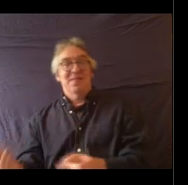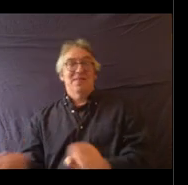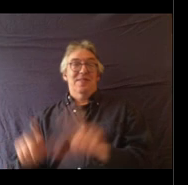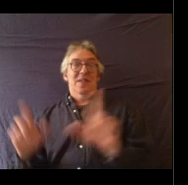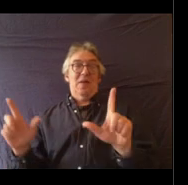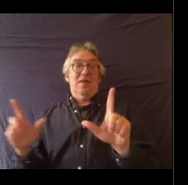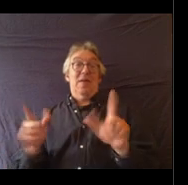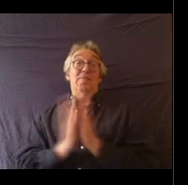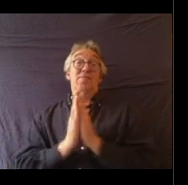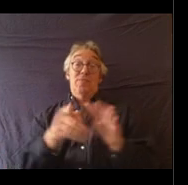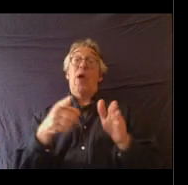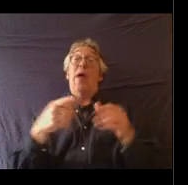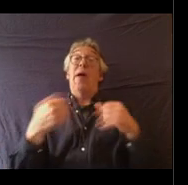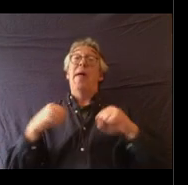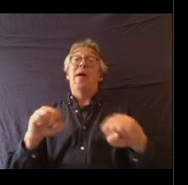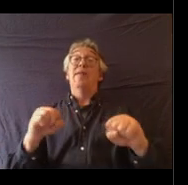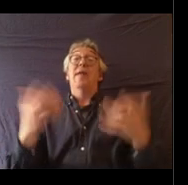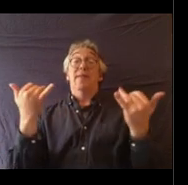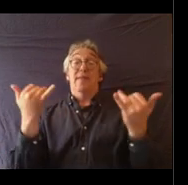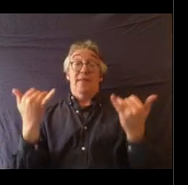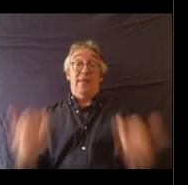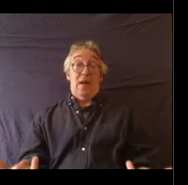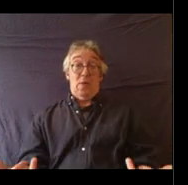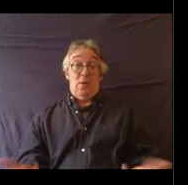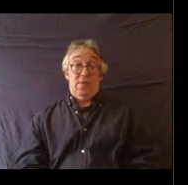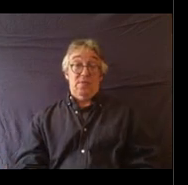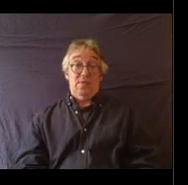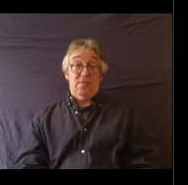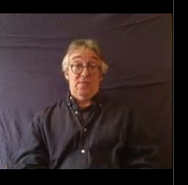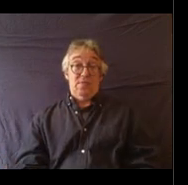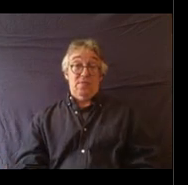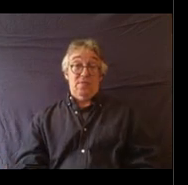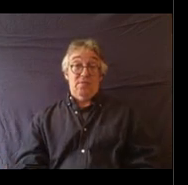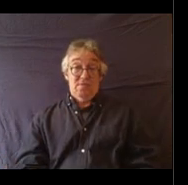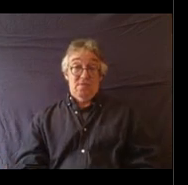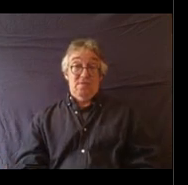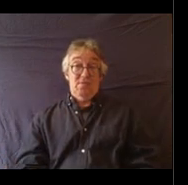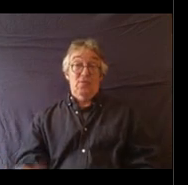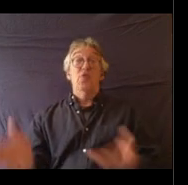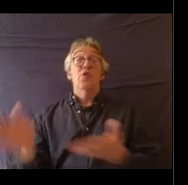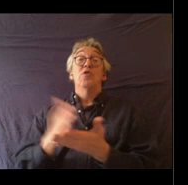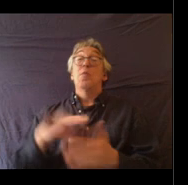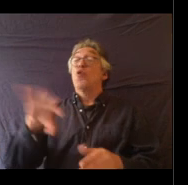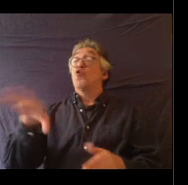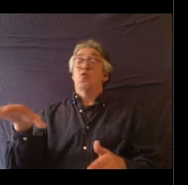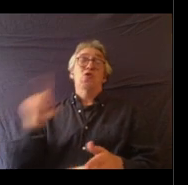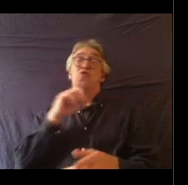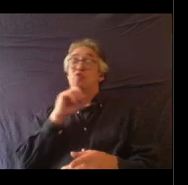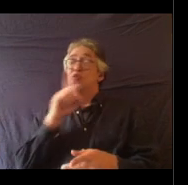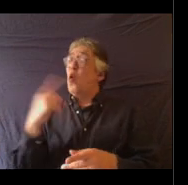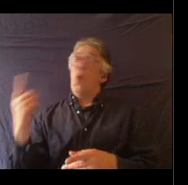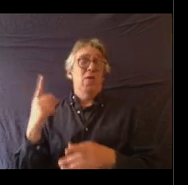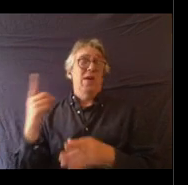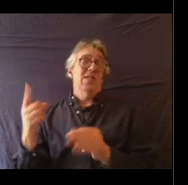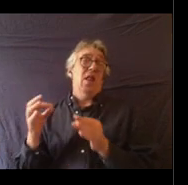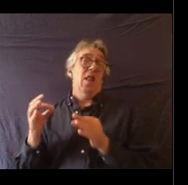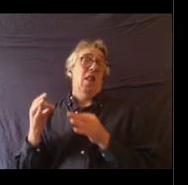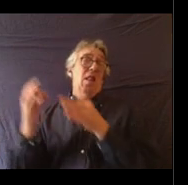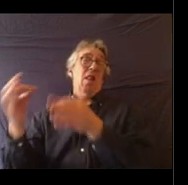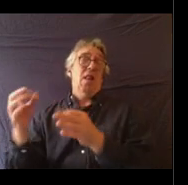because even though countries will certainly be delayed in the transposition of this directive, it's very important that we